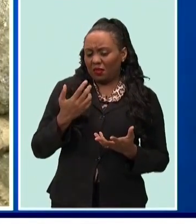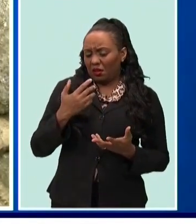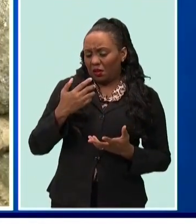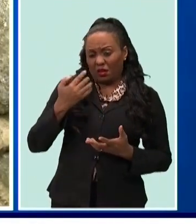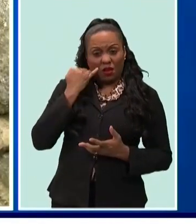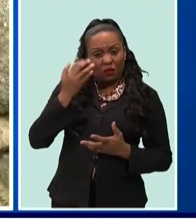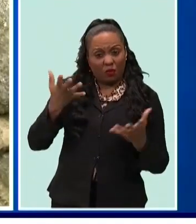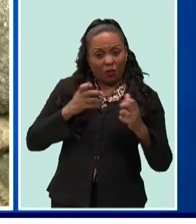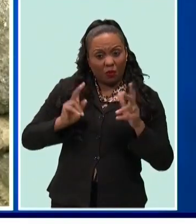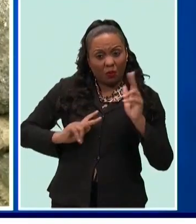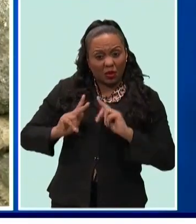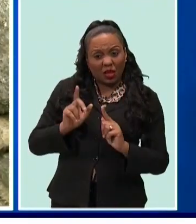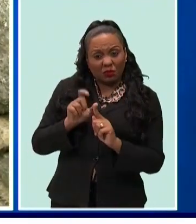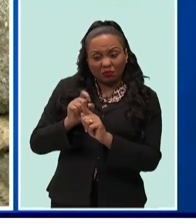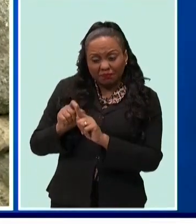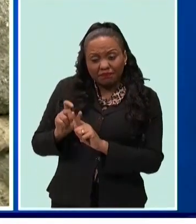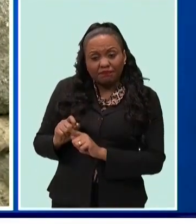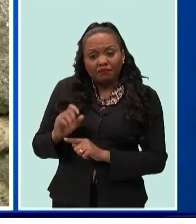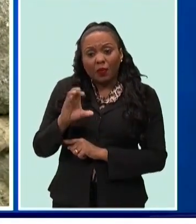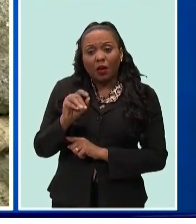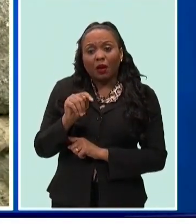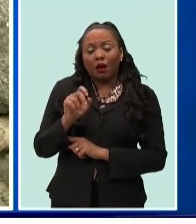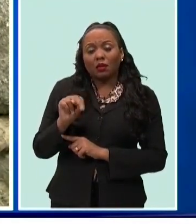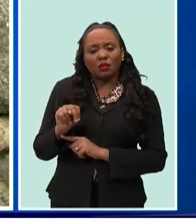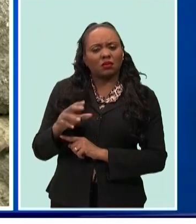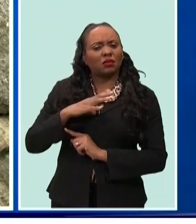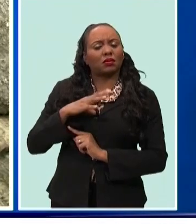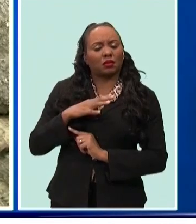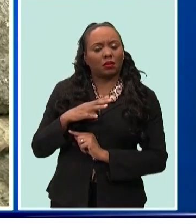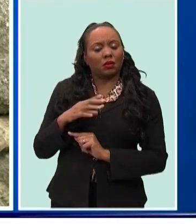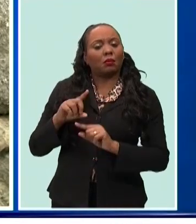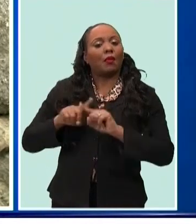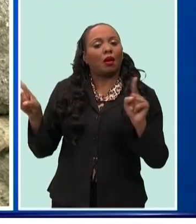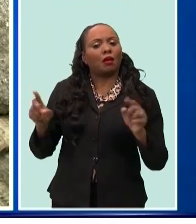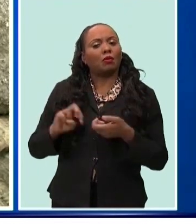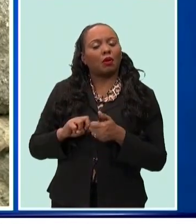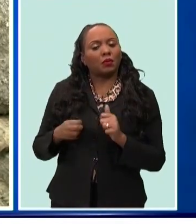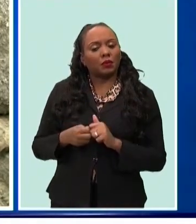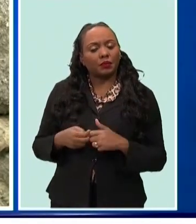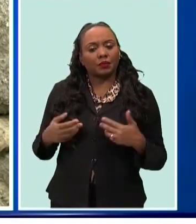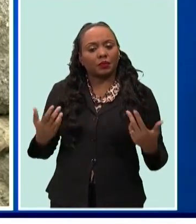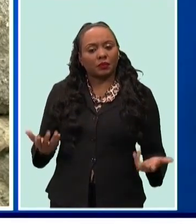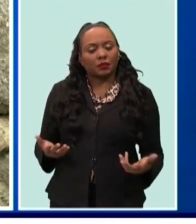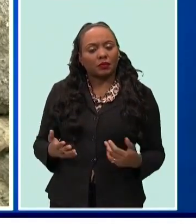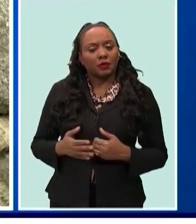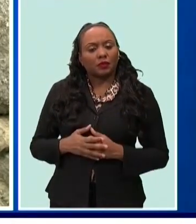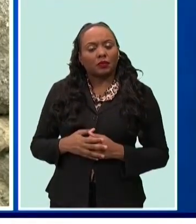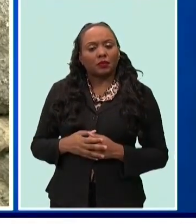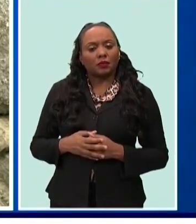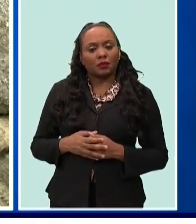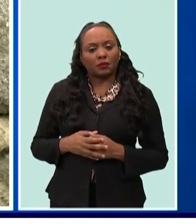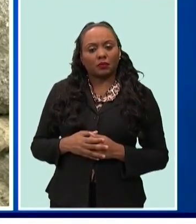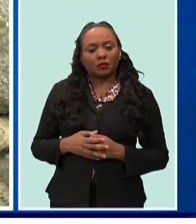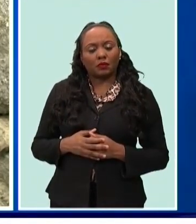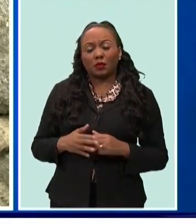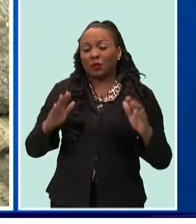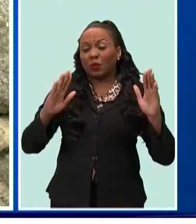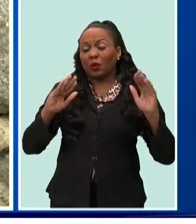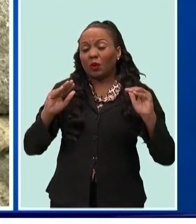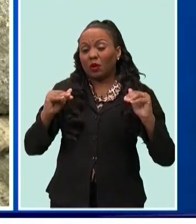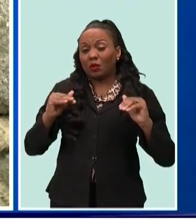harvest cotton. What is occurring now, well, we hope to remove that this